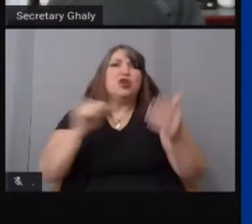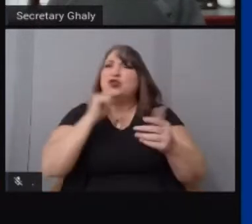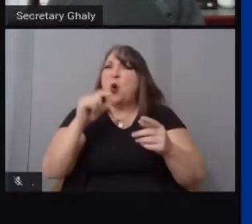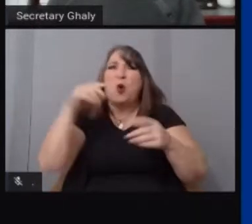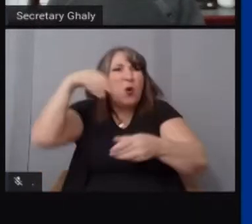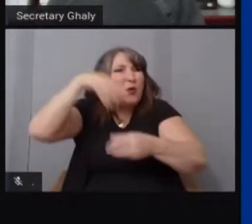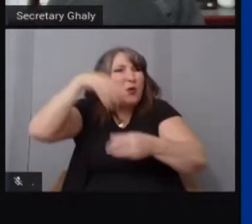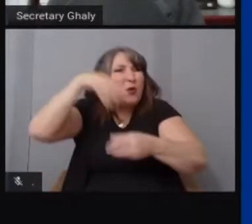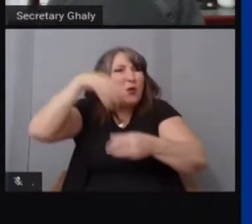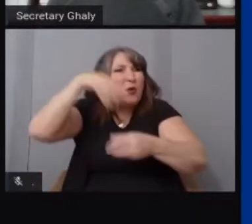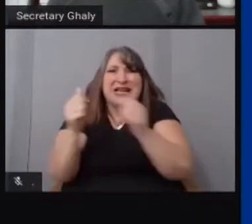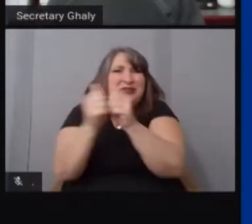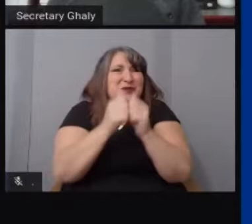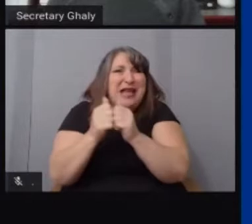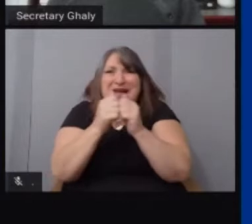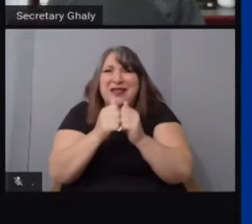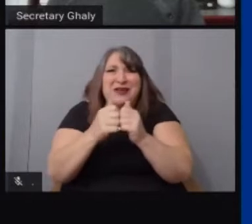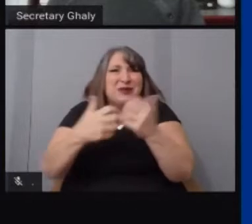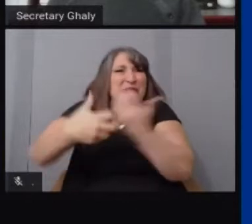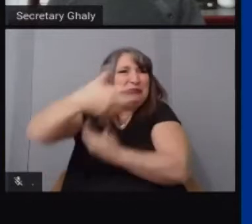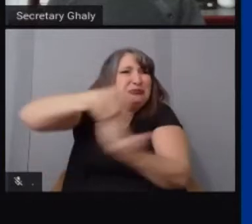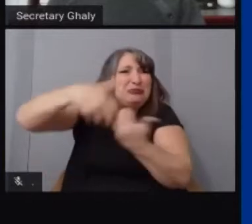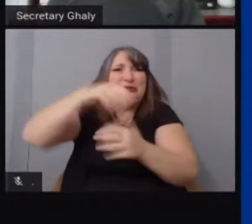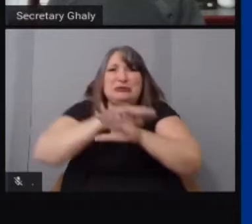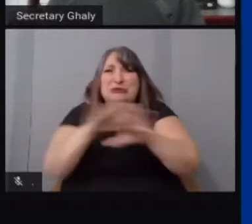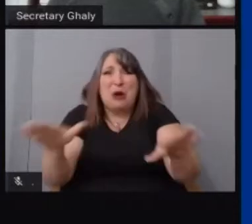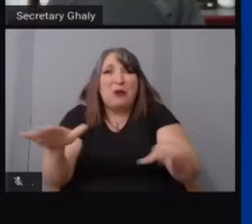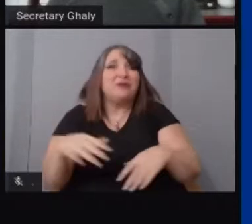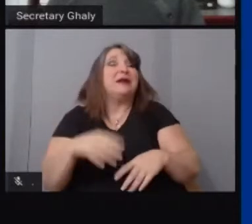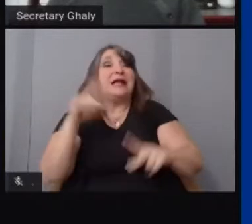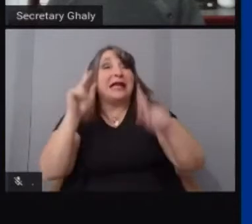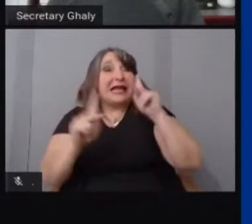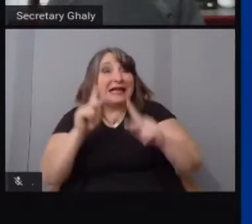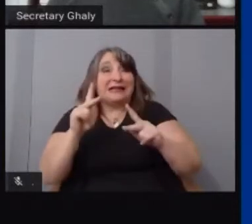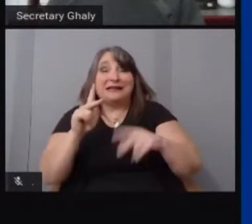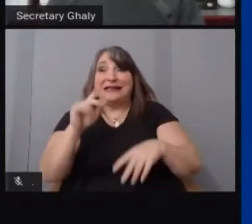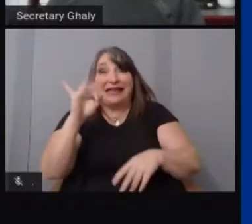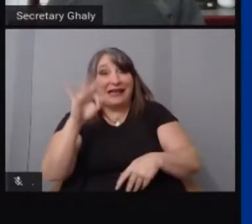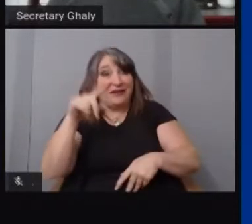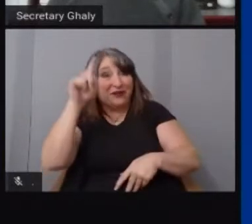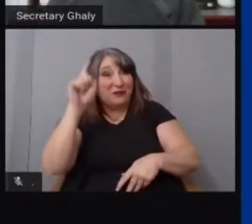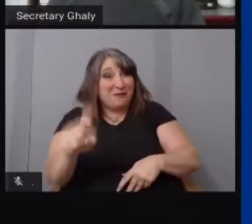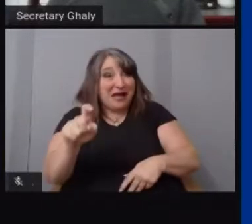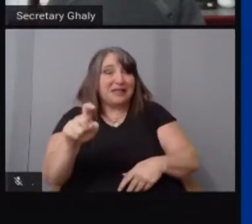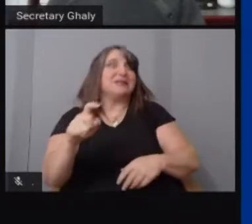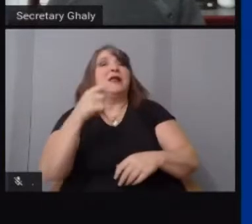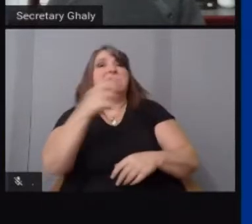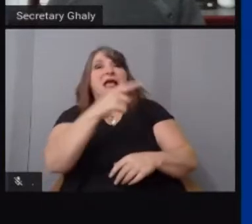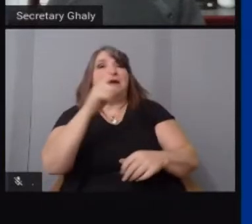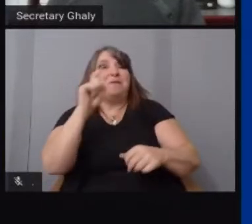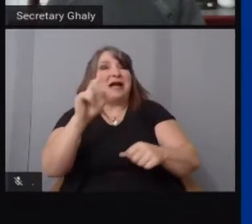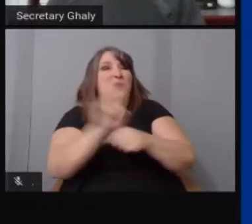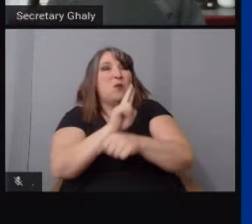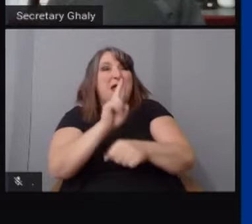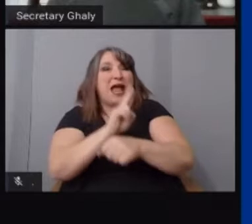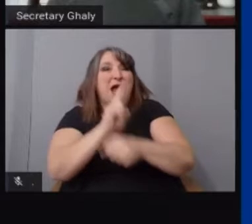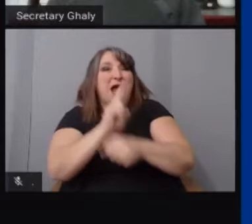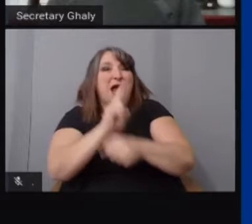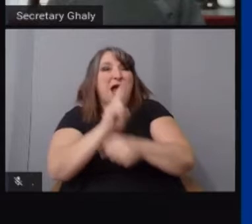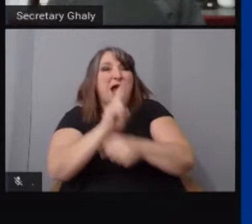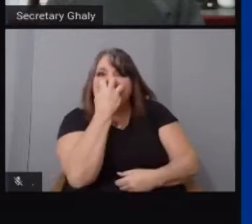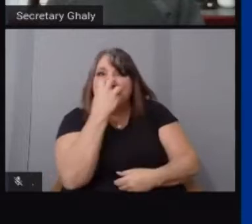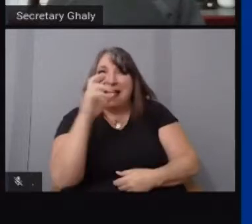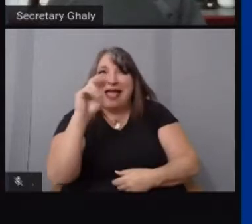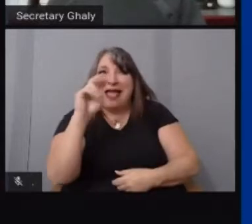do gather with older individuals and people with chronic conditions, make sure they wear a surgical mask. A cloth face covering